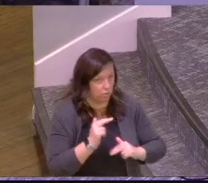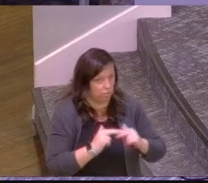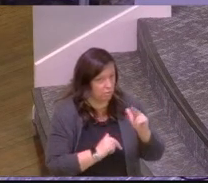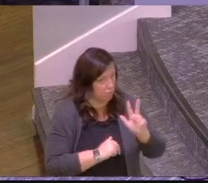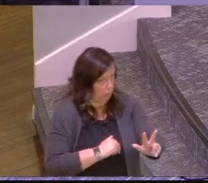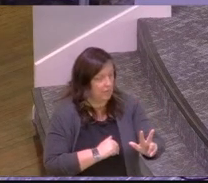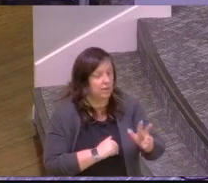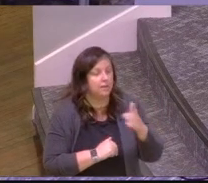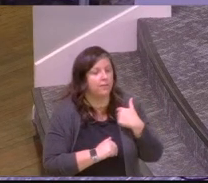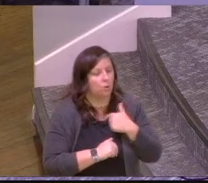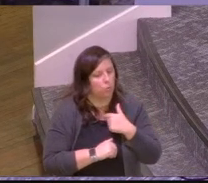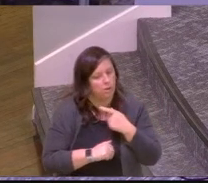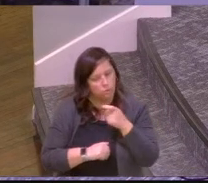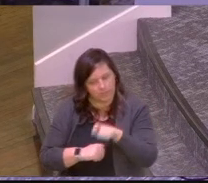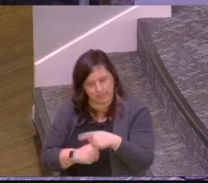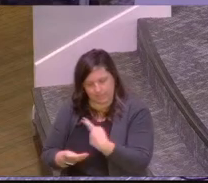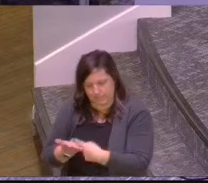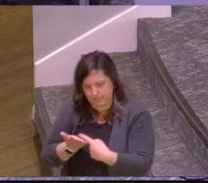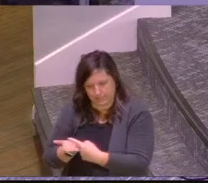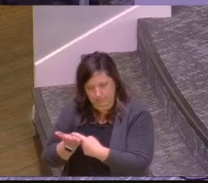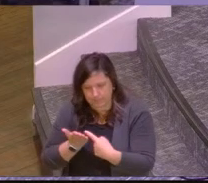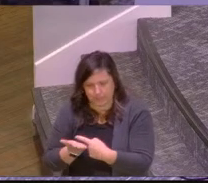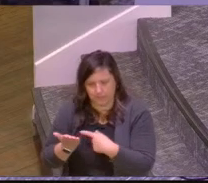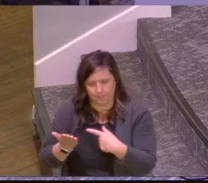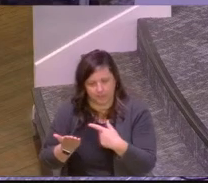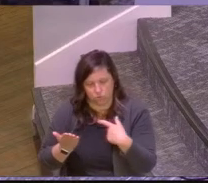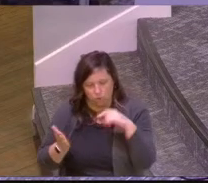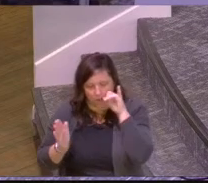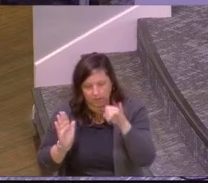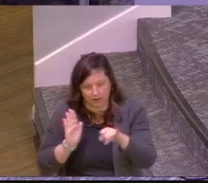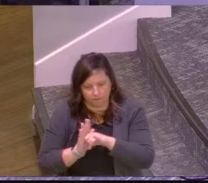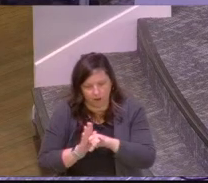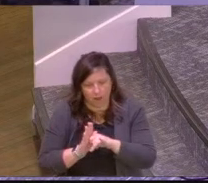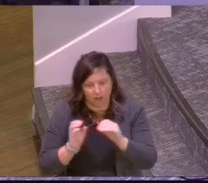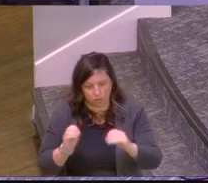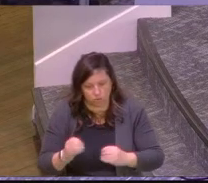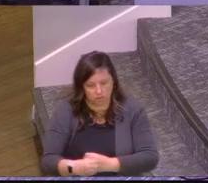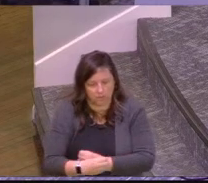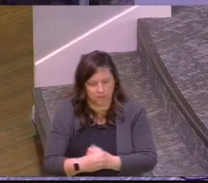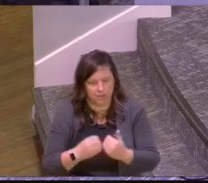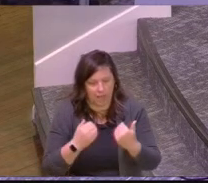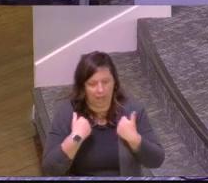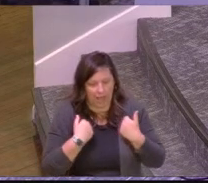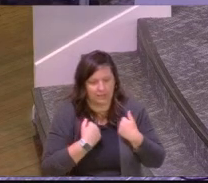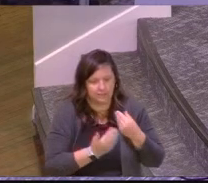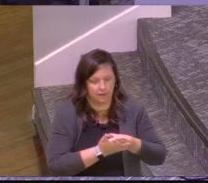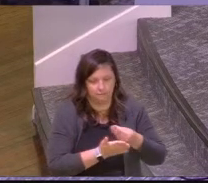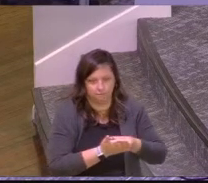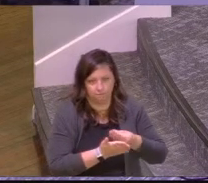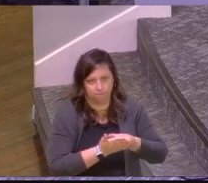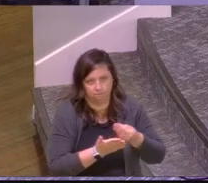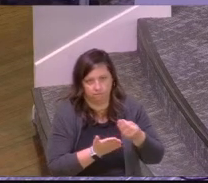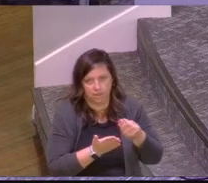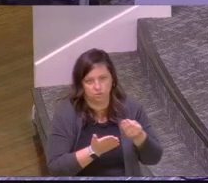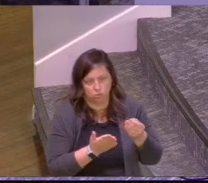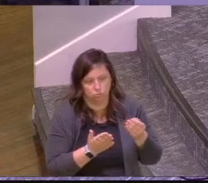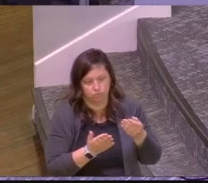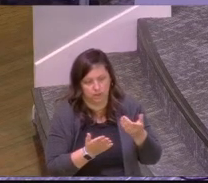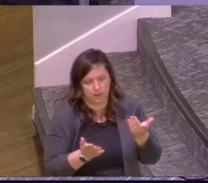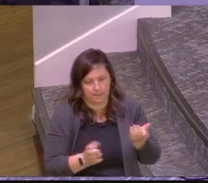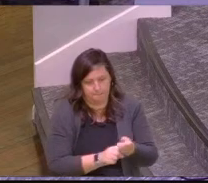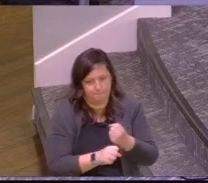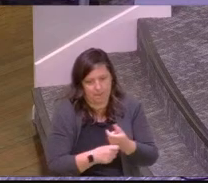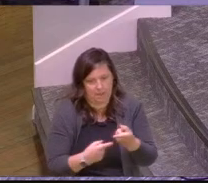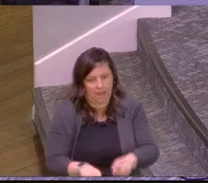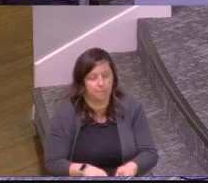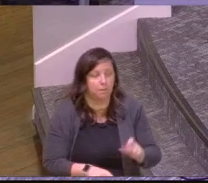10 to identify an organization that has a funding source to make that a reality. If you say to me, well, we really want